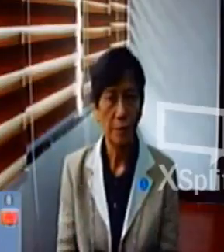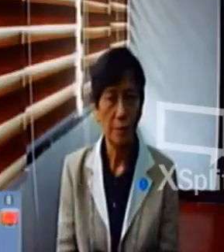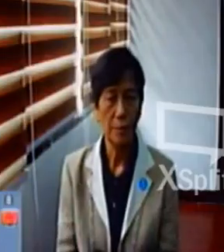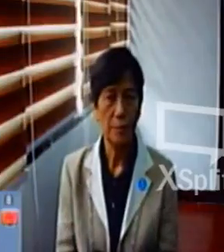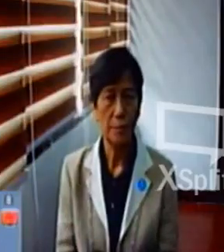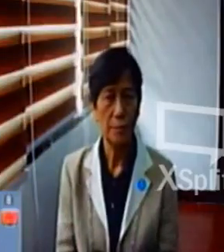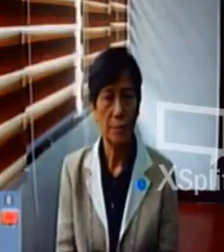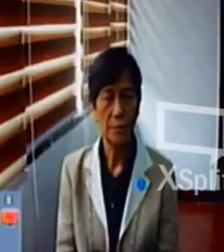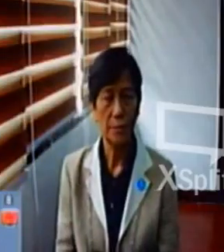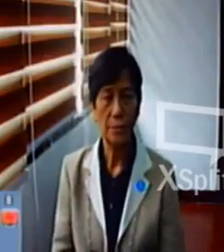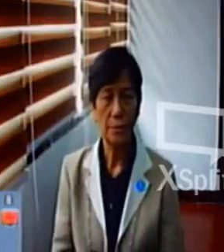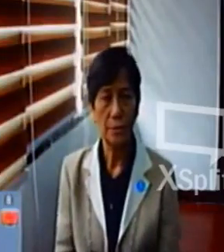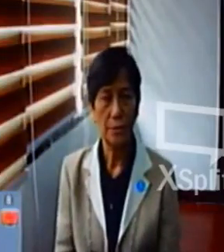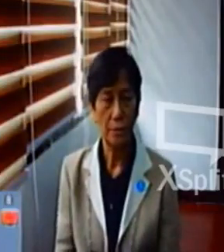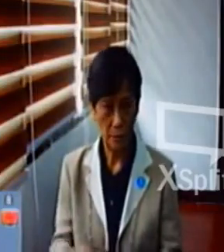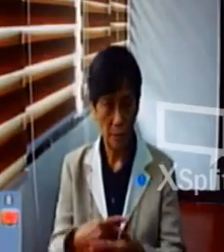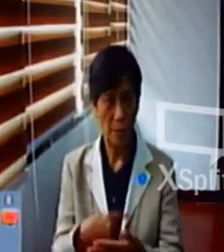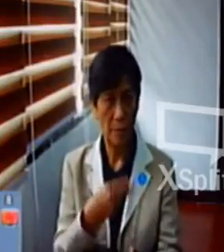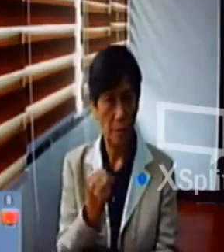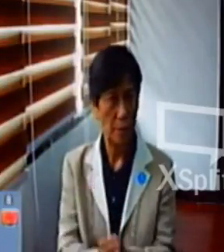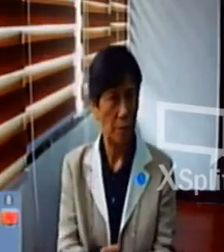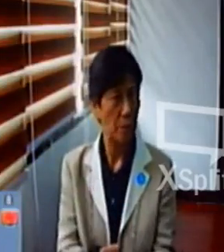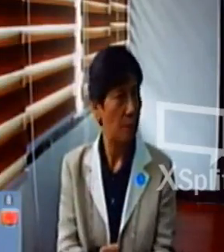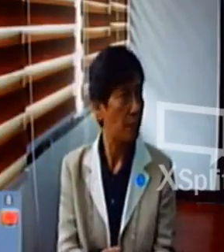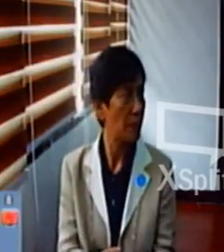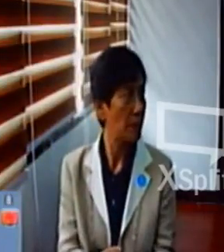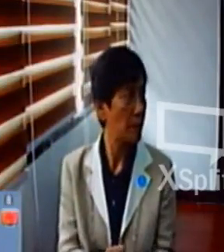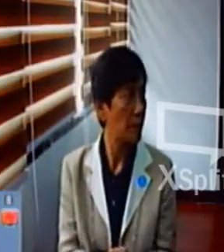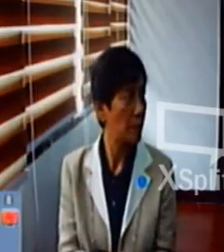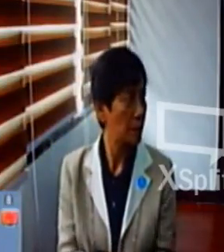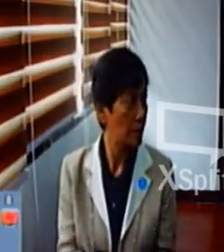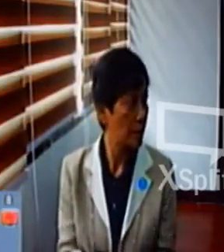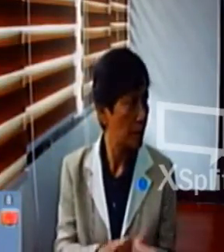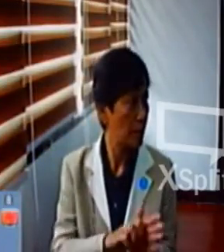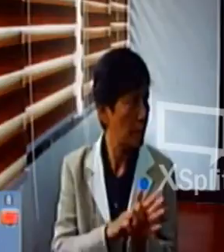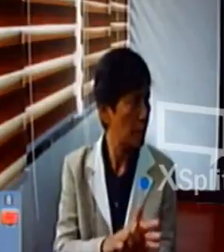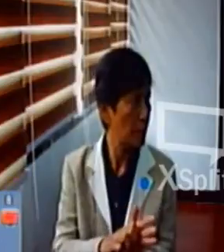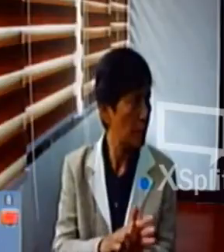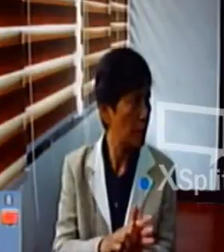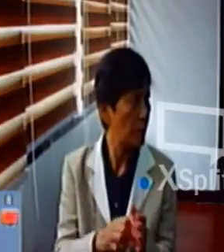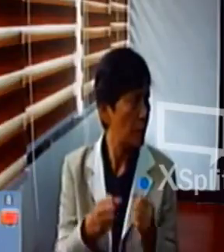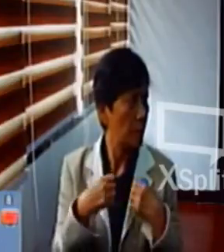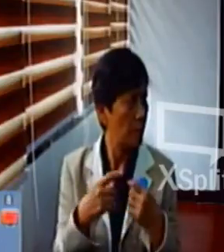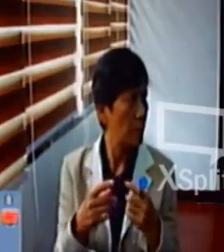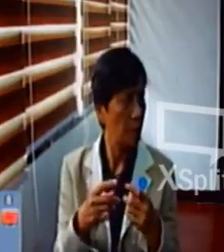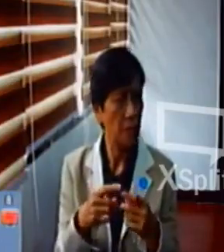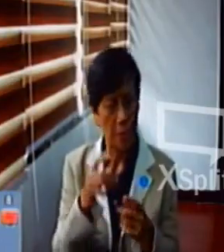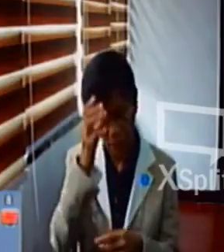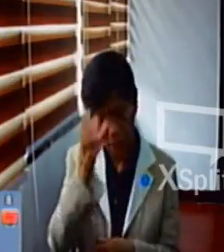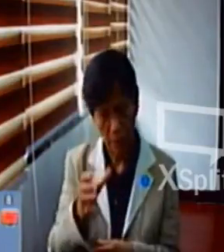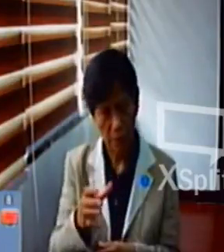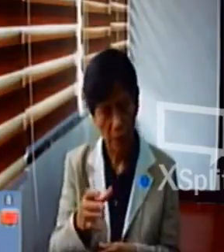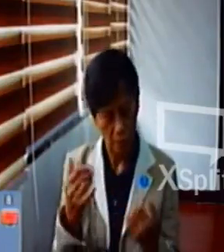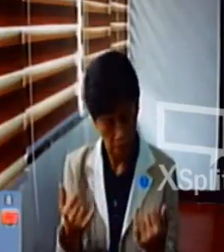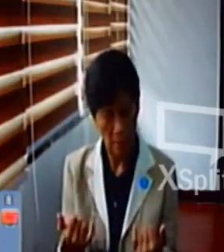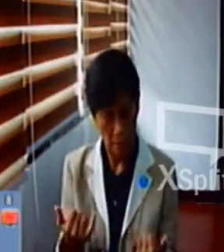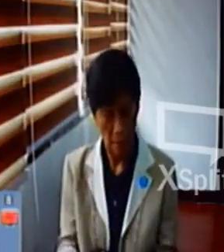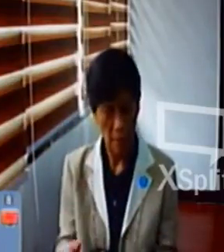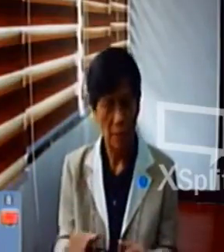All right, the remarking the exhibits has been confirmed. So you may now proceed